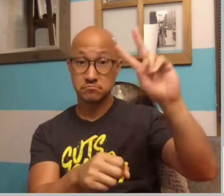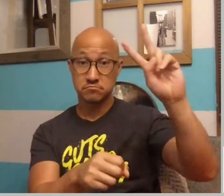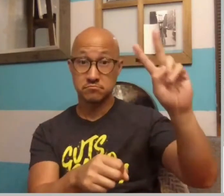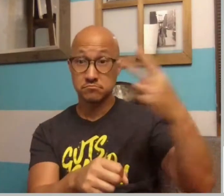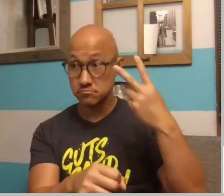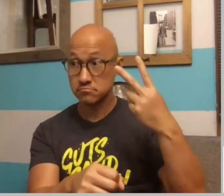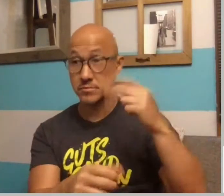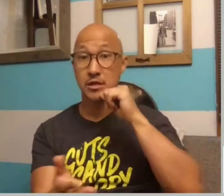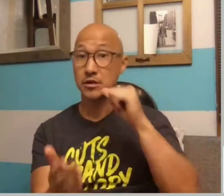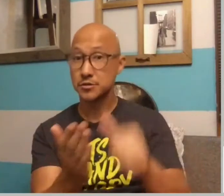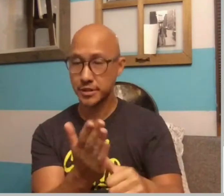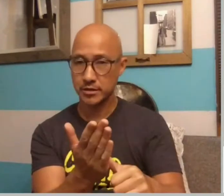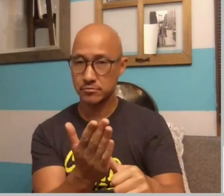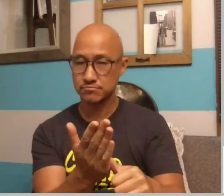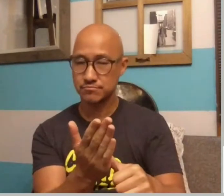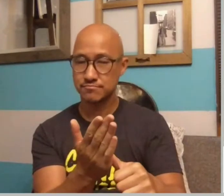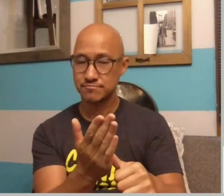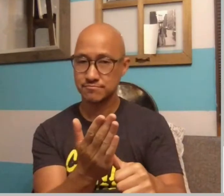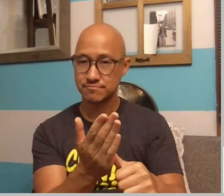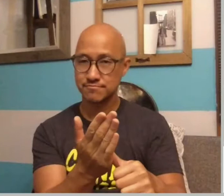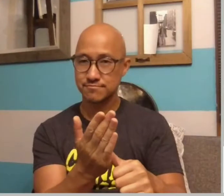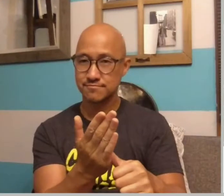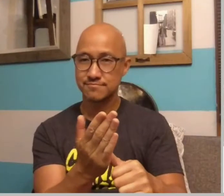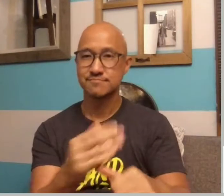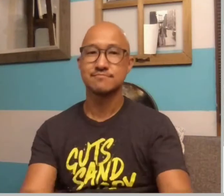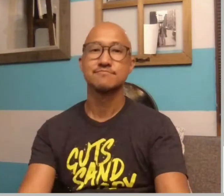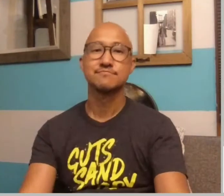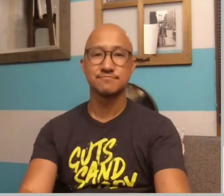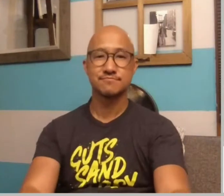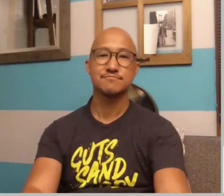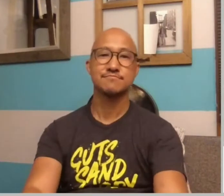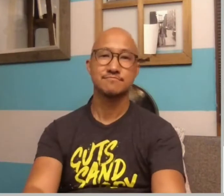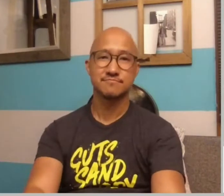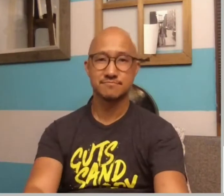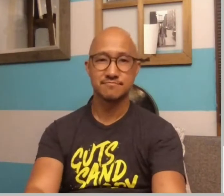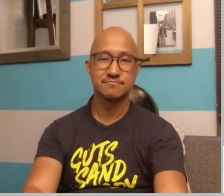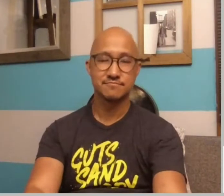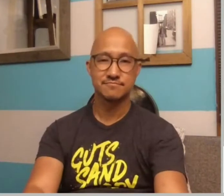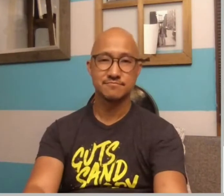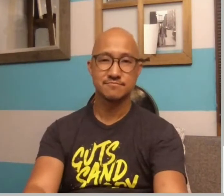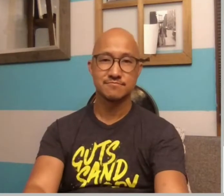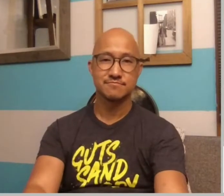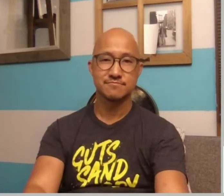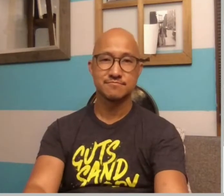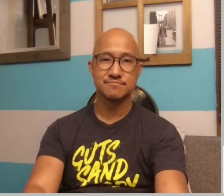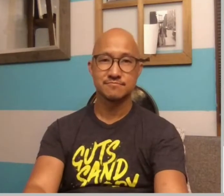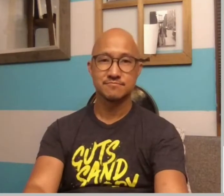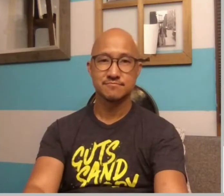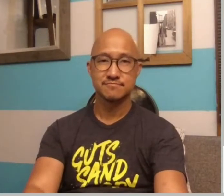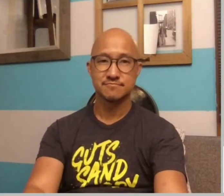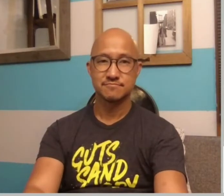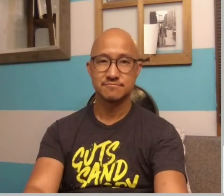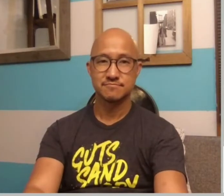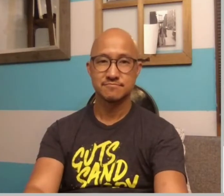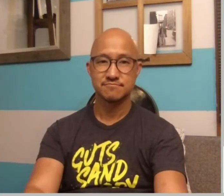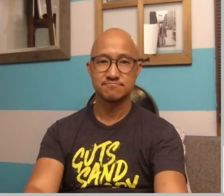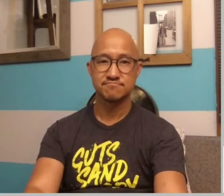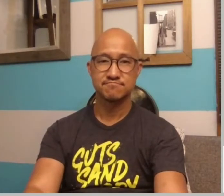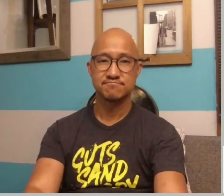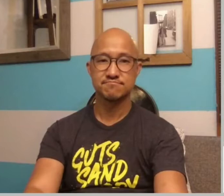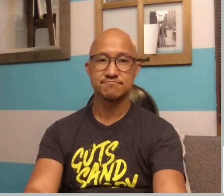this second letter. And it was after the painful visit, which was after the first letter, as you can see in that little graph down below